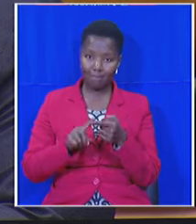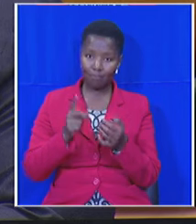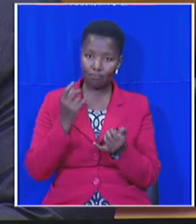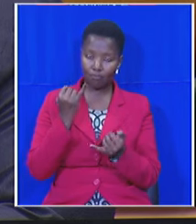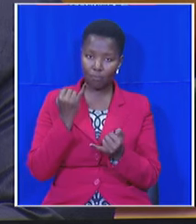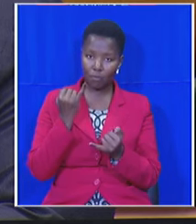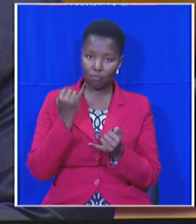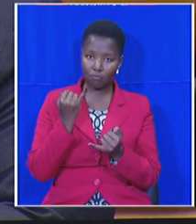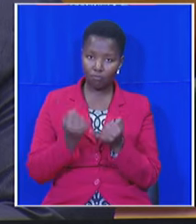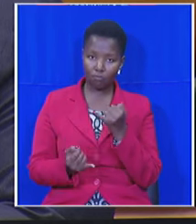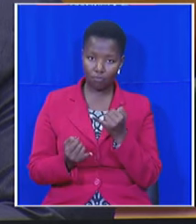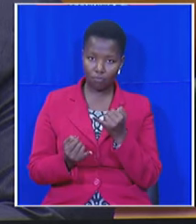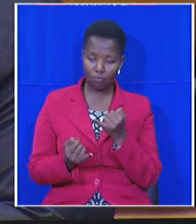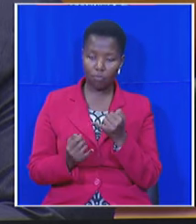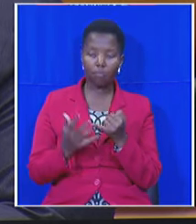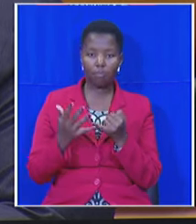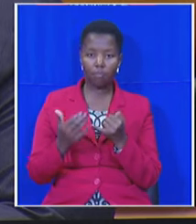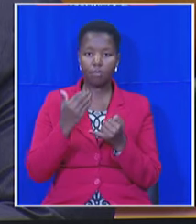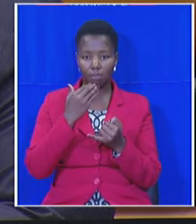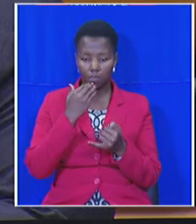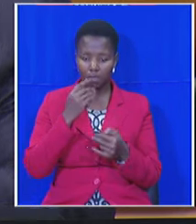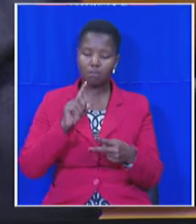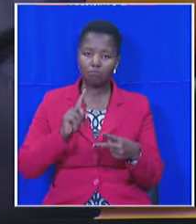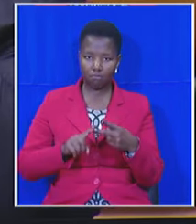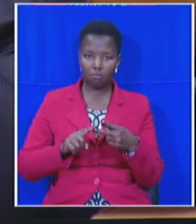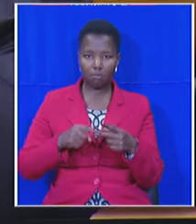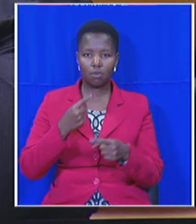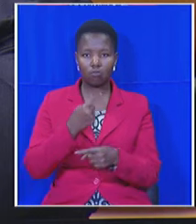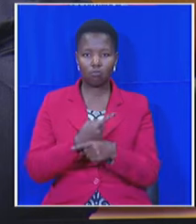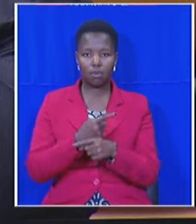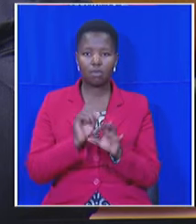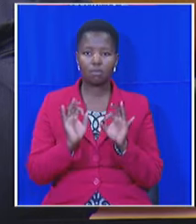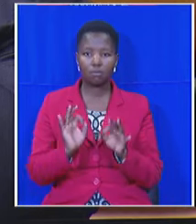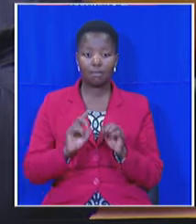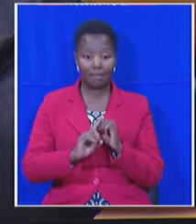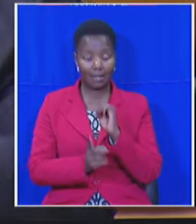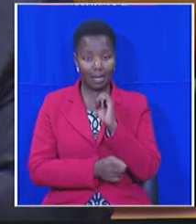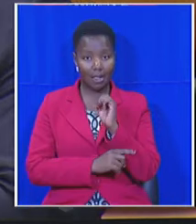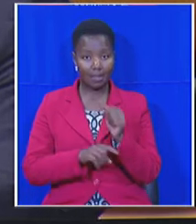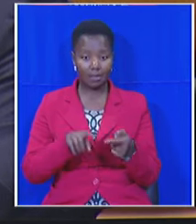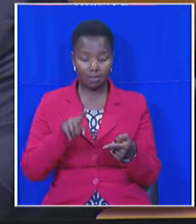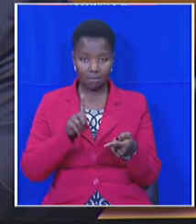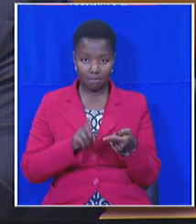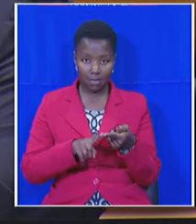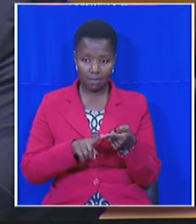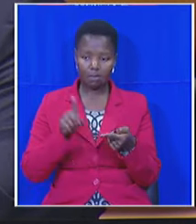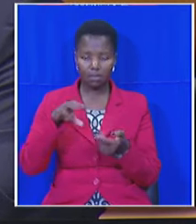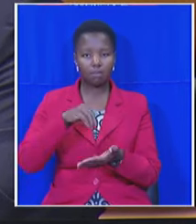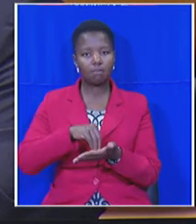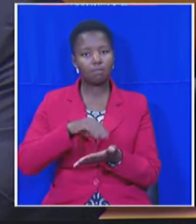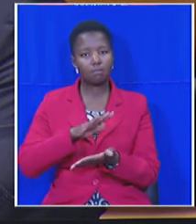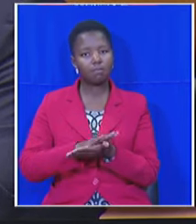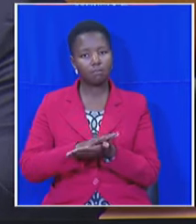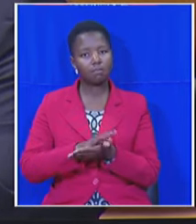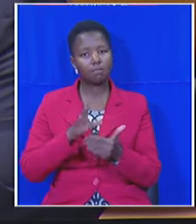wrong button, the member may thereafter press the correct button. The last button pressed will be recorded as the member's